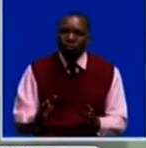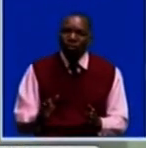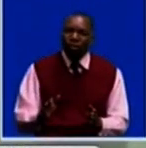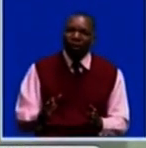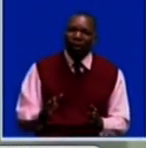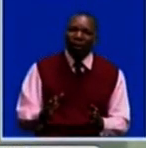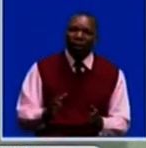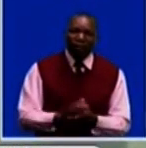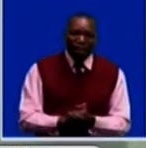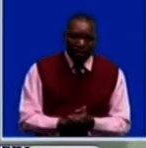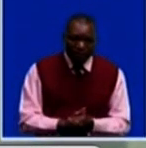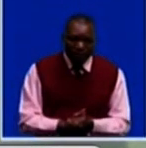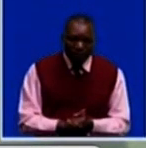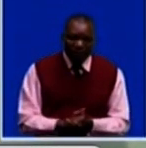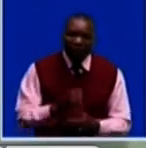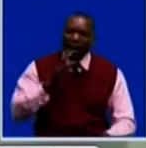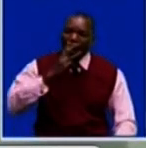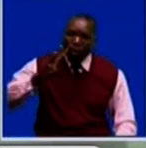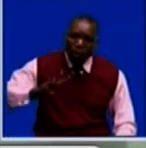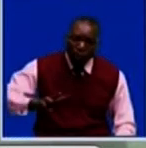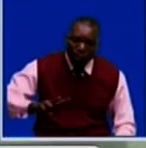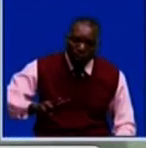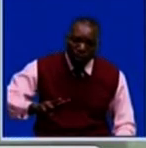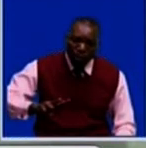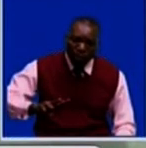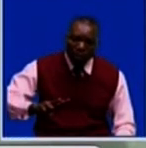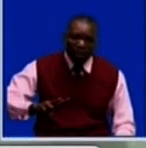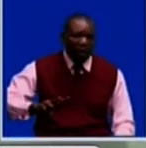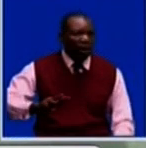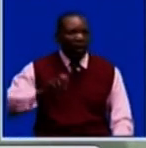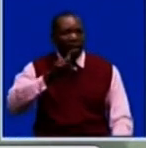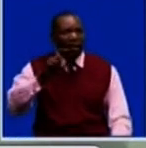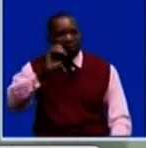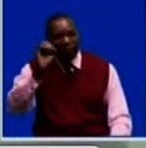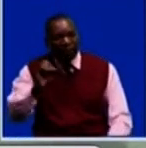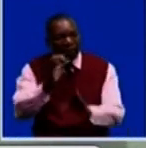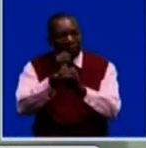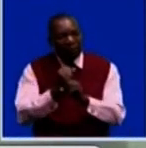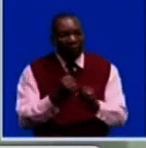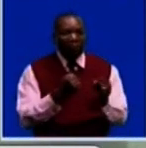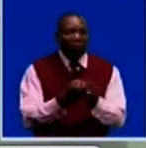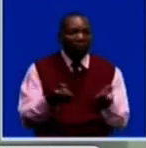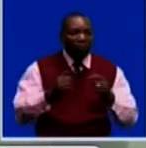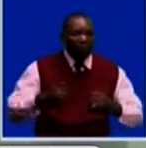And in fact, the worst part, you will not be 100% supported when you're young.